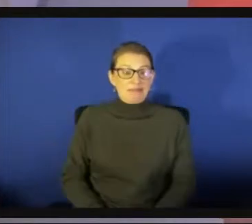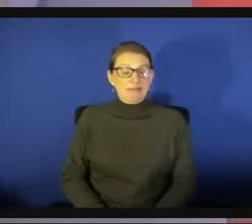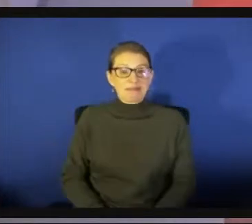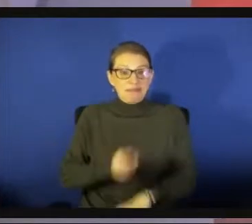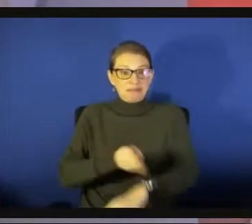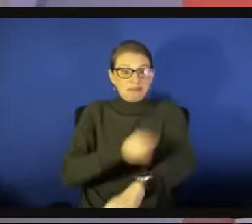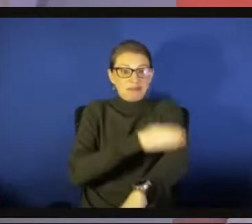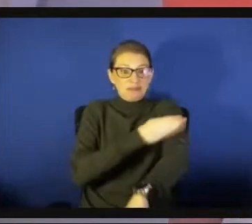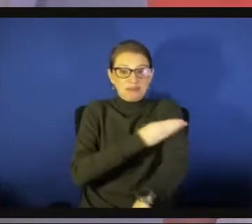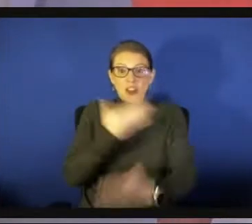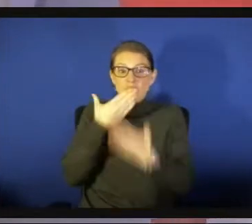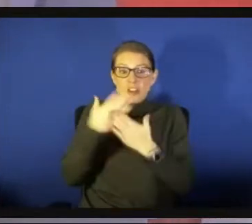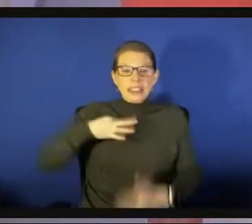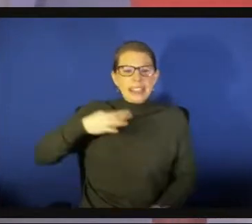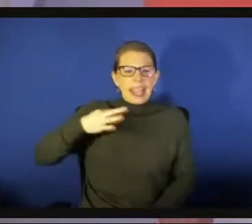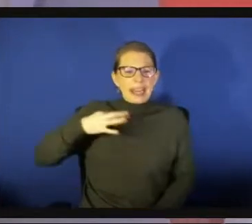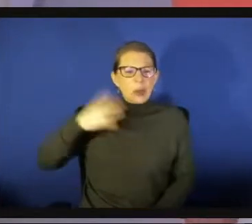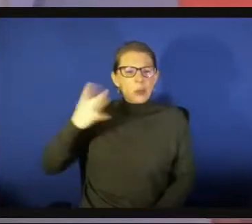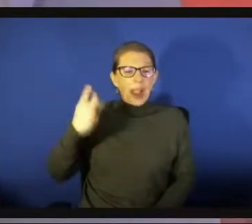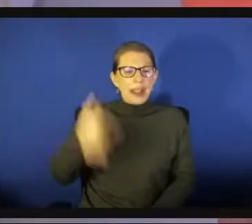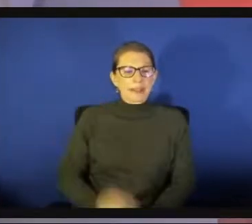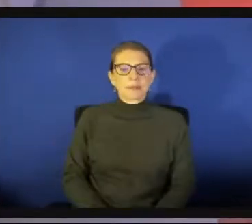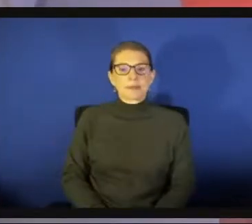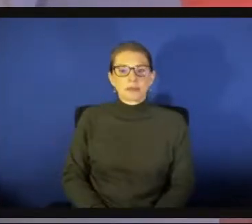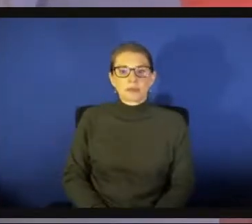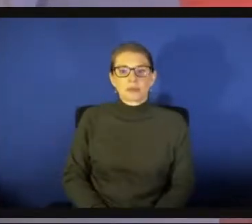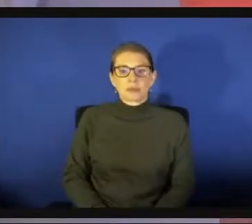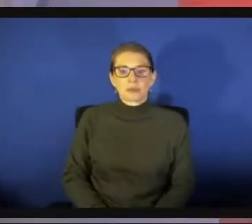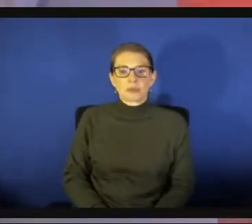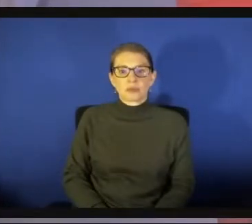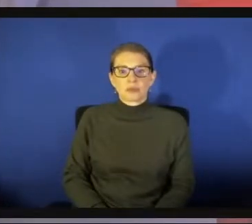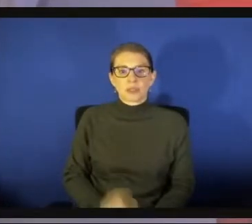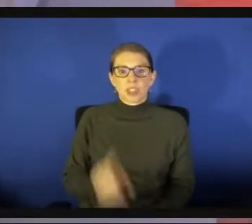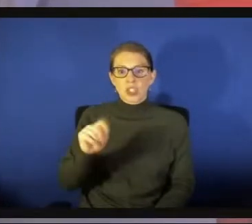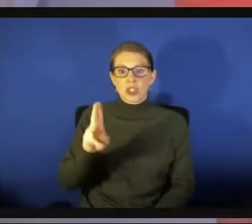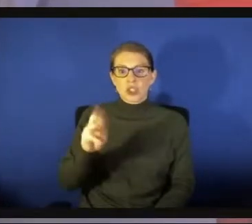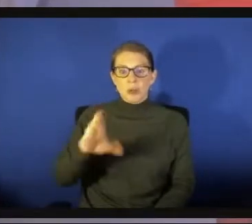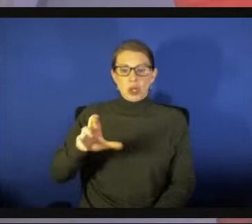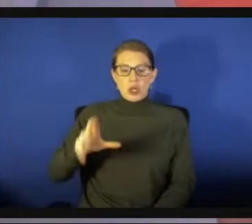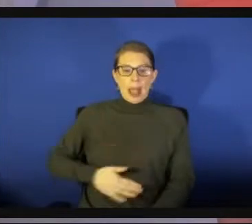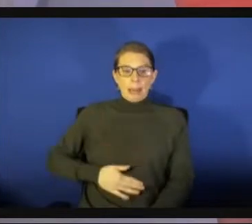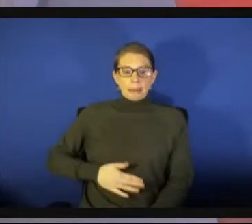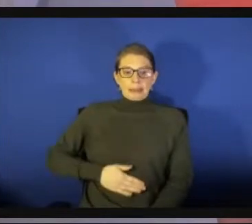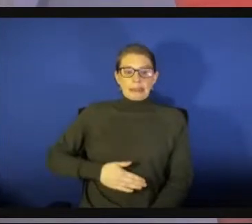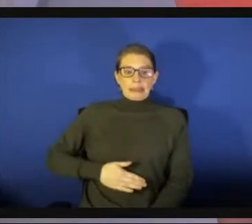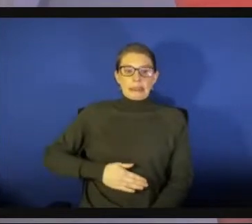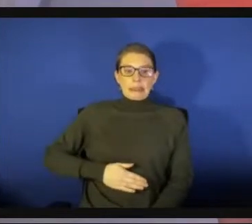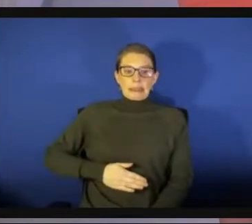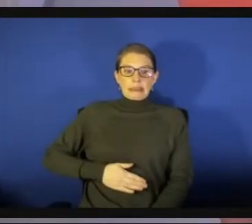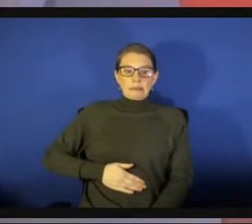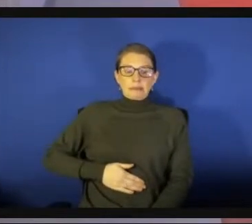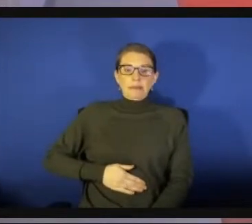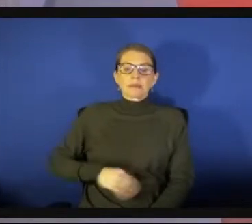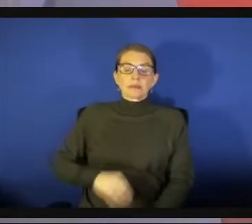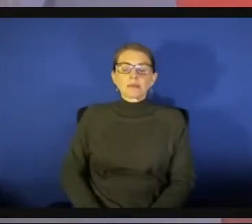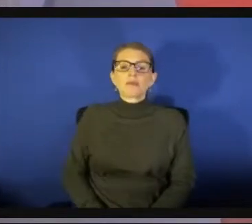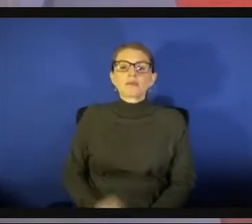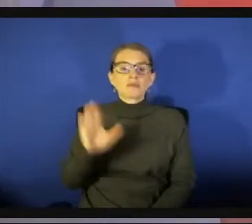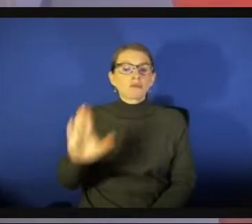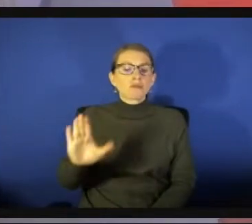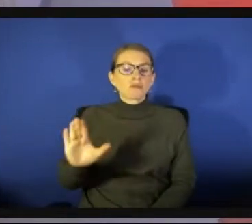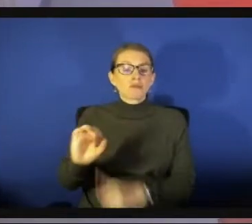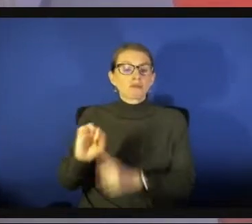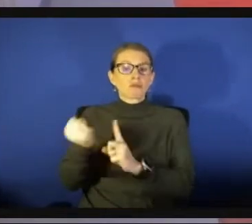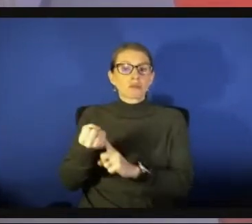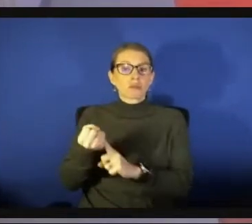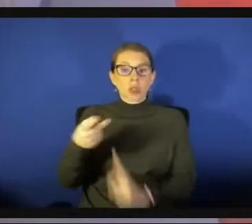candidate? So he had a large tumor in the abdomen, so In his case, with proton therapy, we